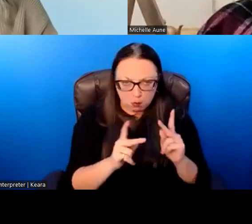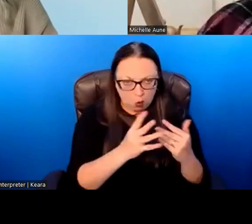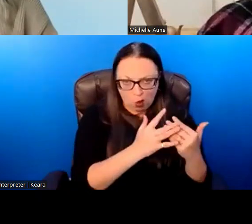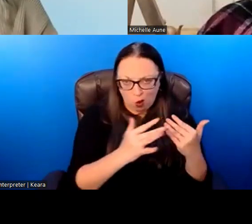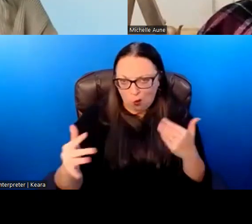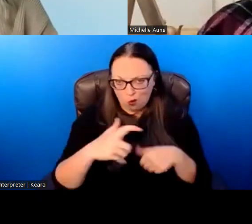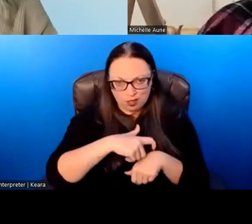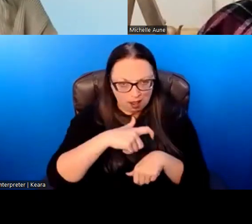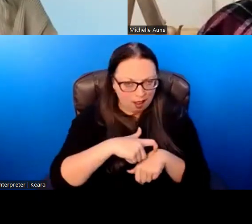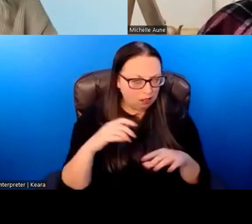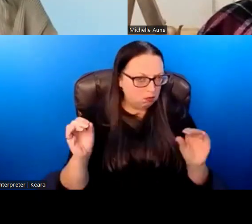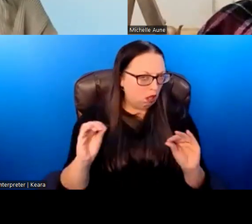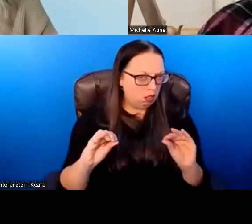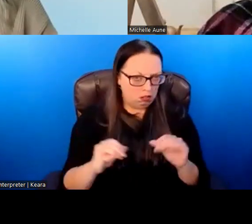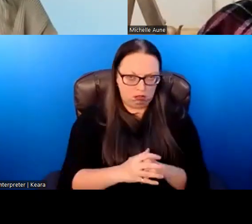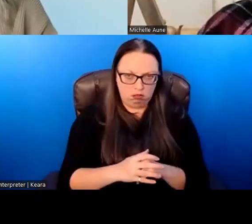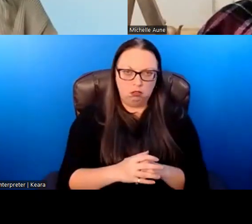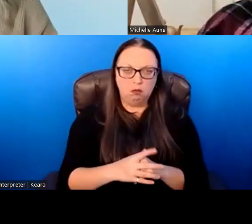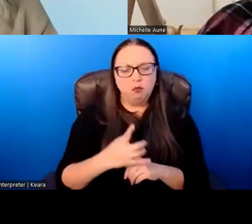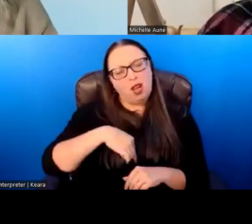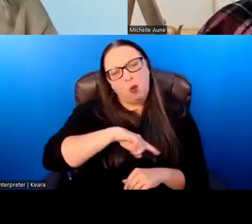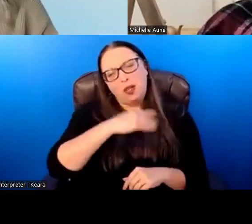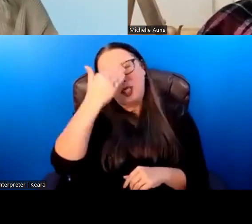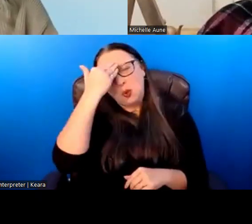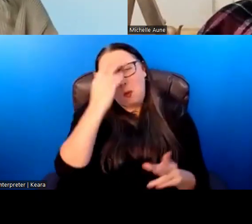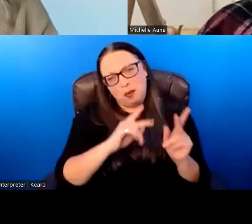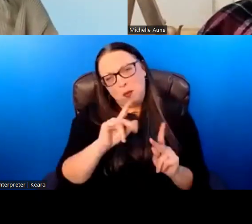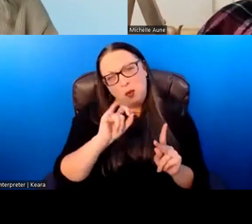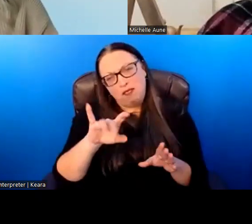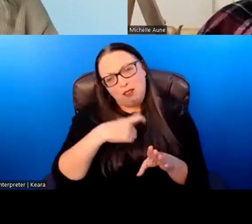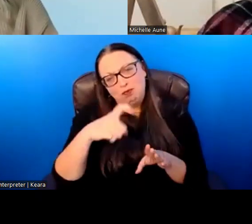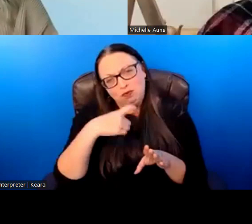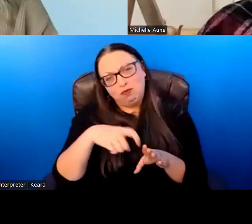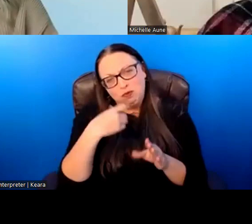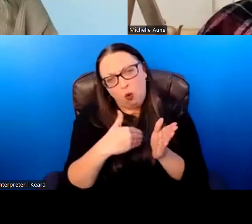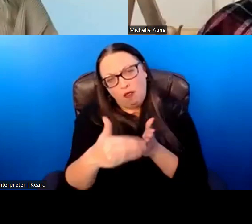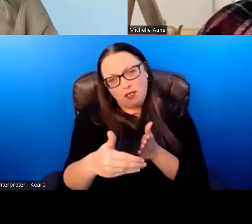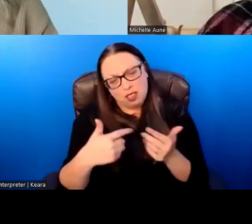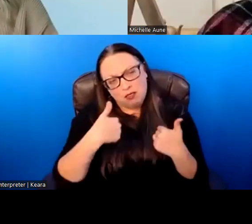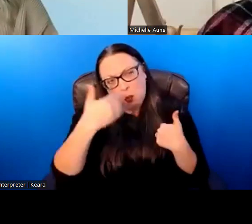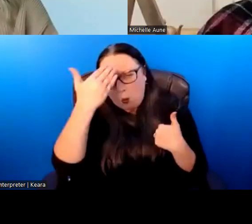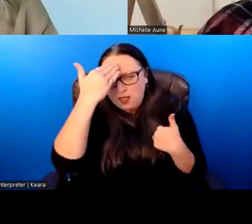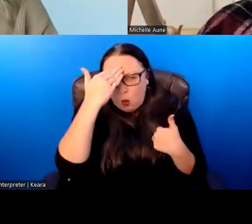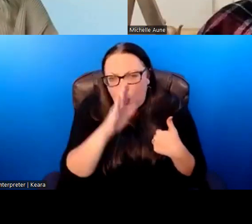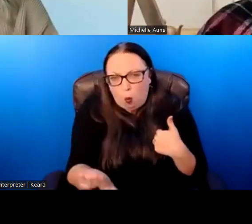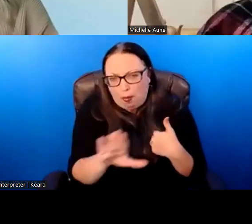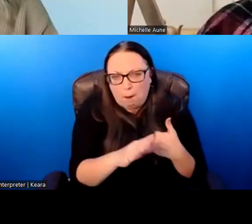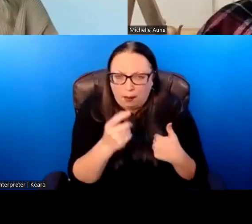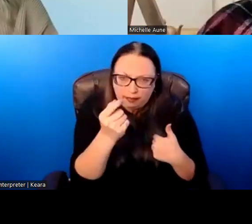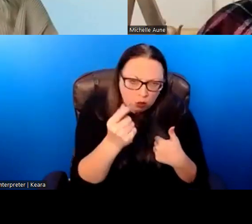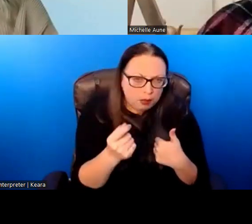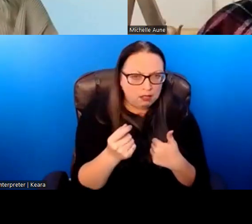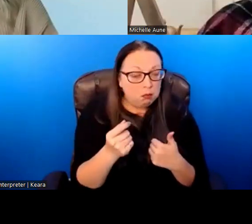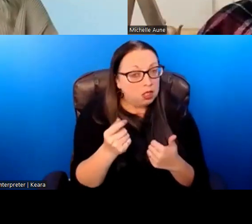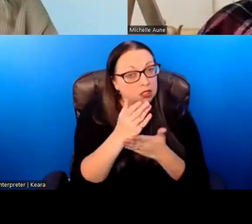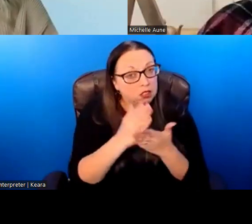in any way. We get to know people a little bit. We do have folks, who do call us every